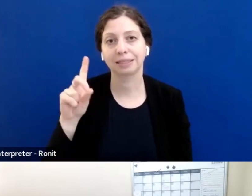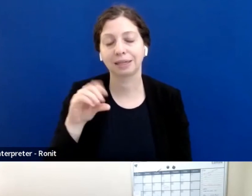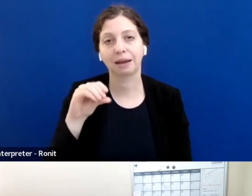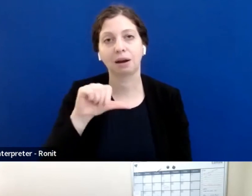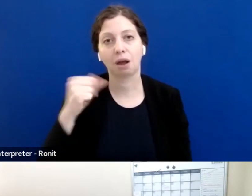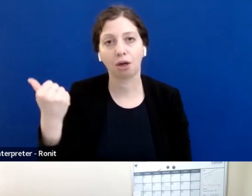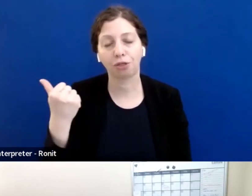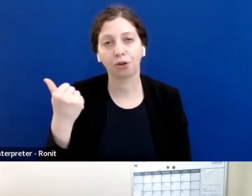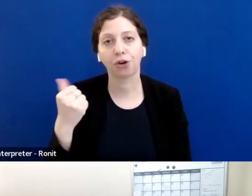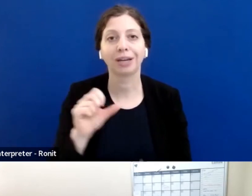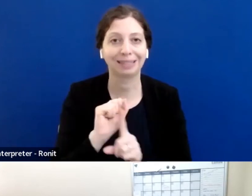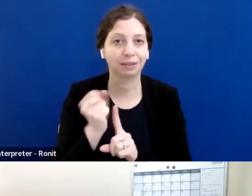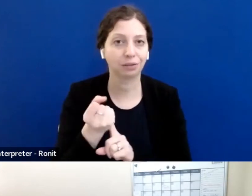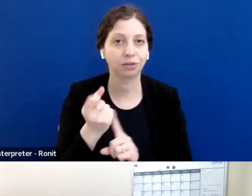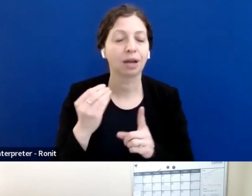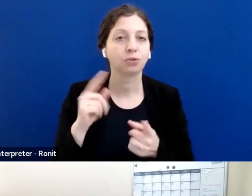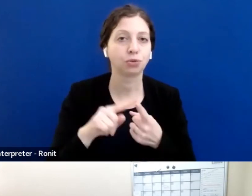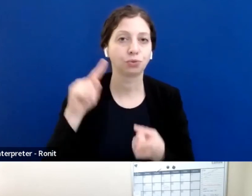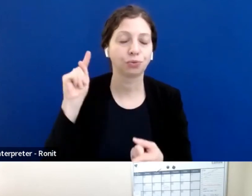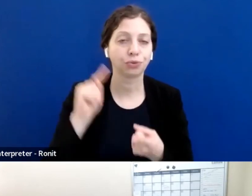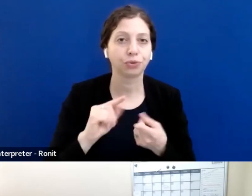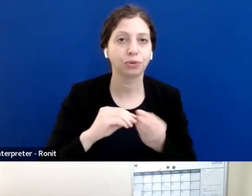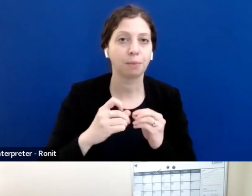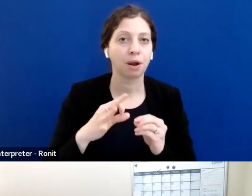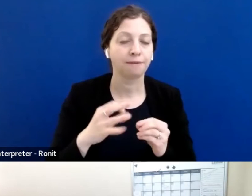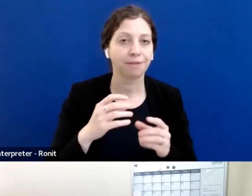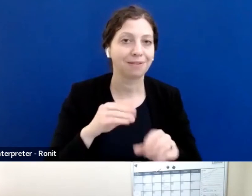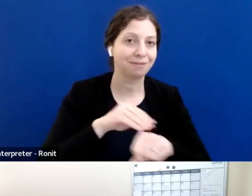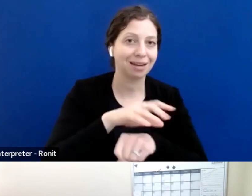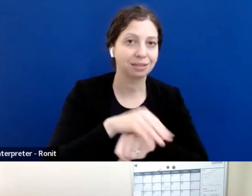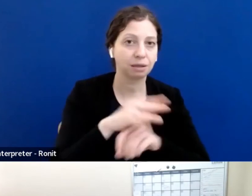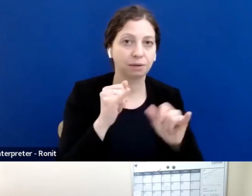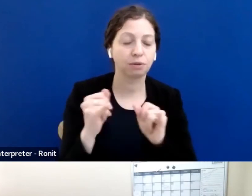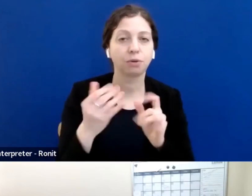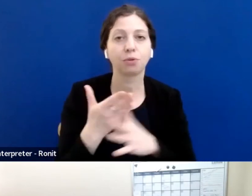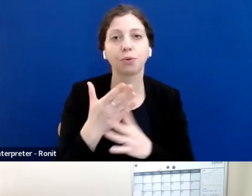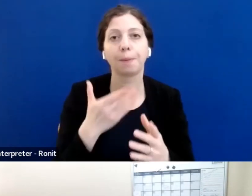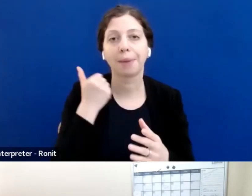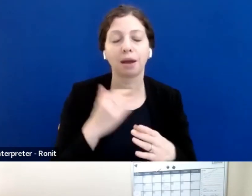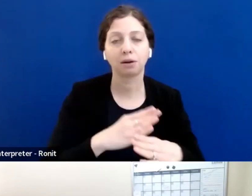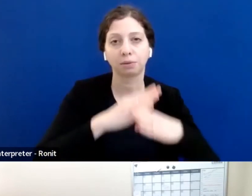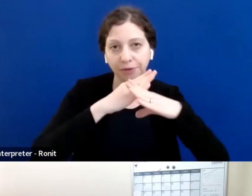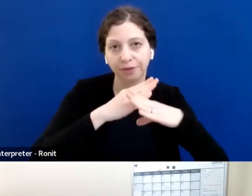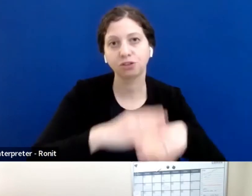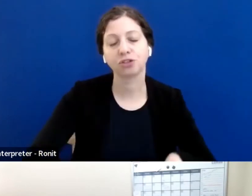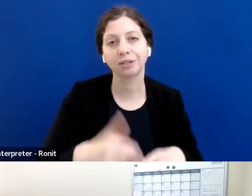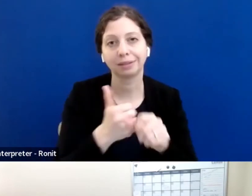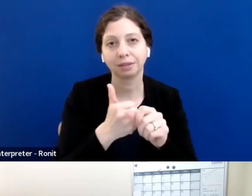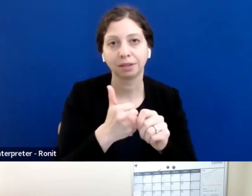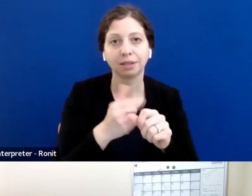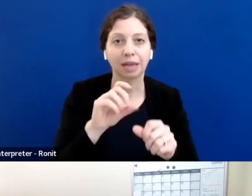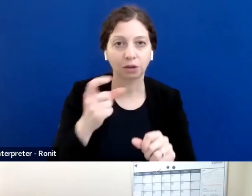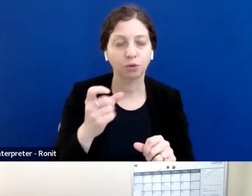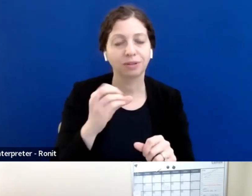conditions, and to also reduce the number of affected individuals through better prevention, diagnosis, and treatment. So NIH is a